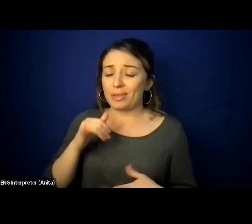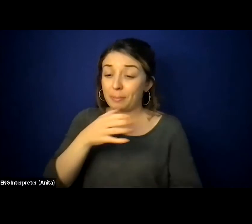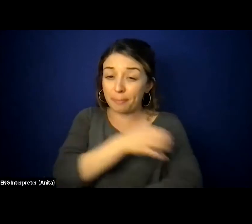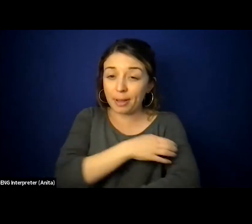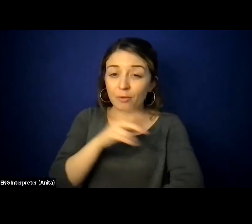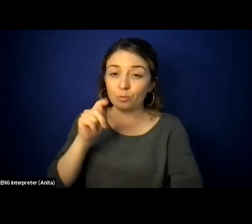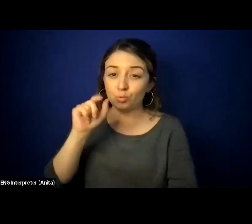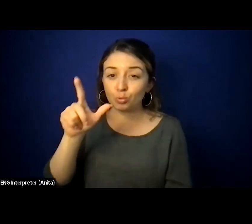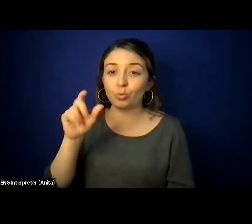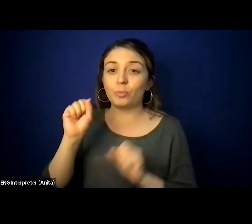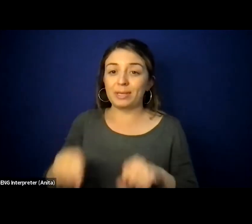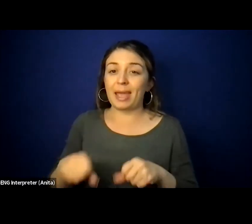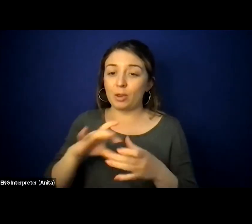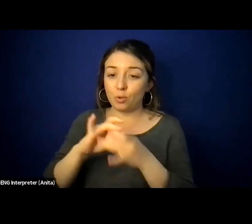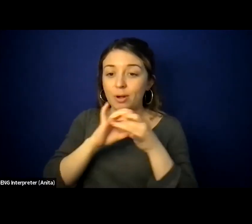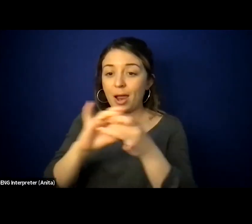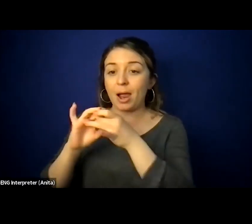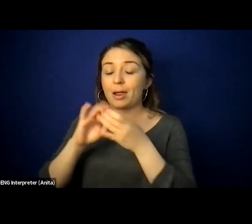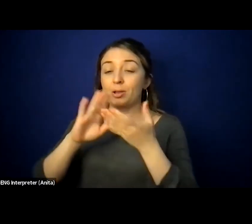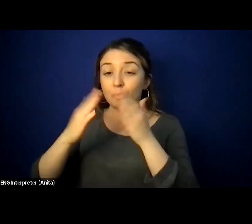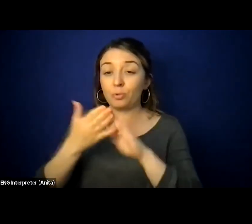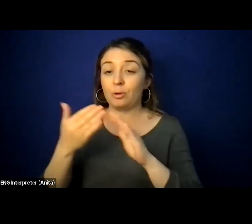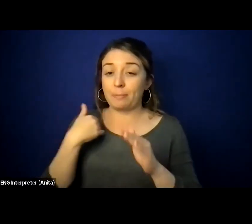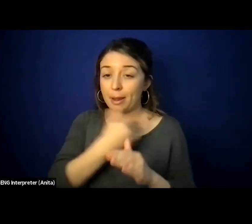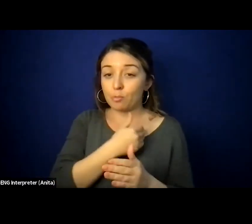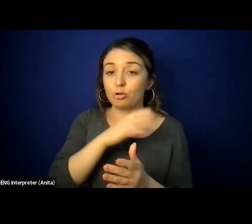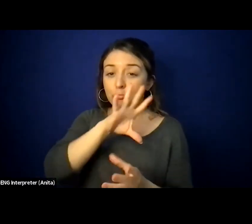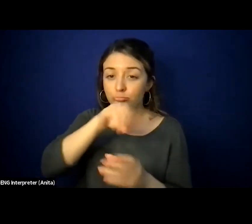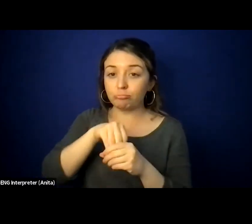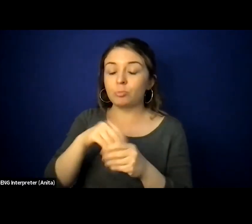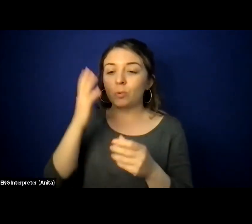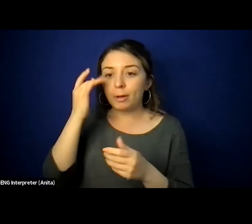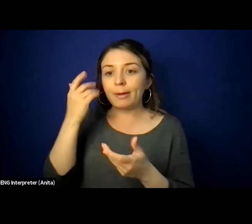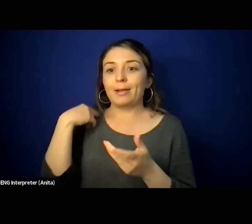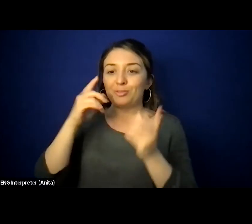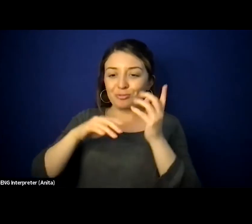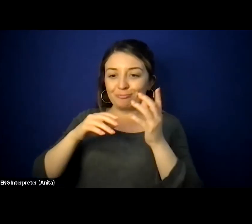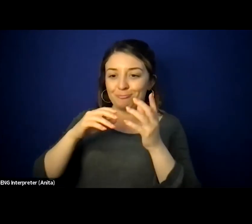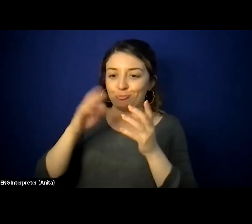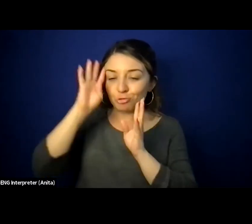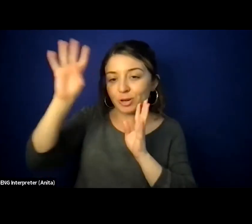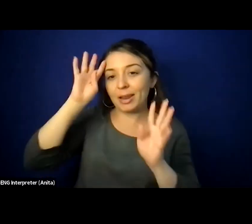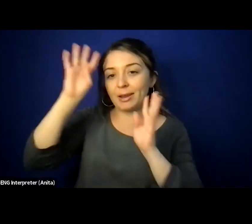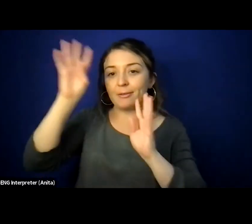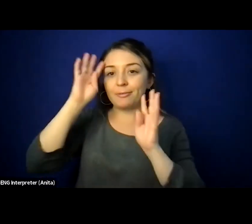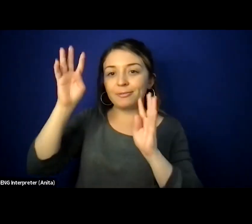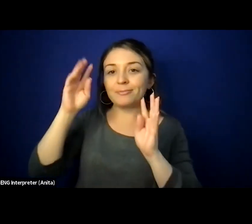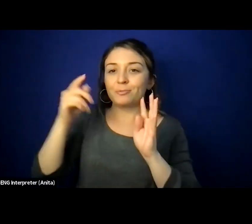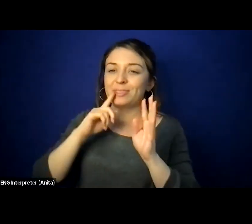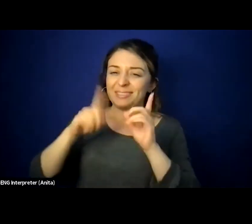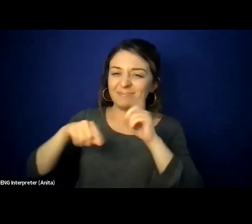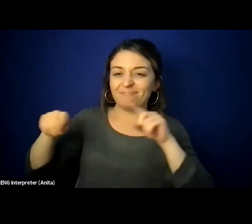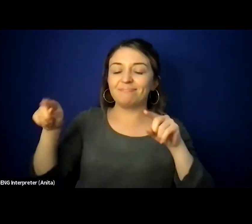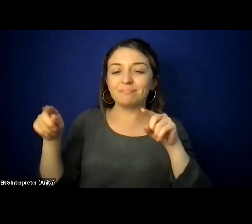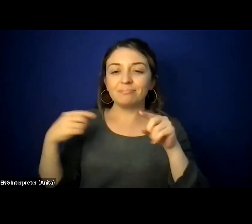tool that also unites community members through creative and diverse politicized advocacy. And